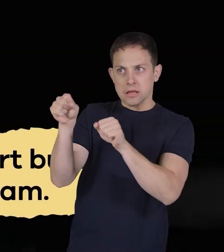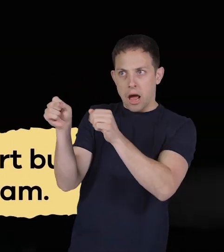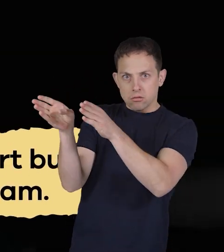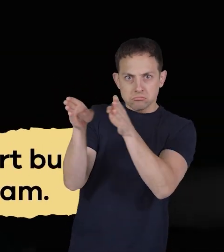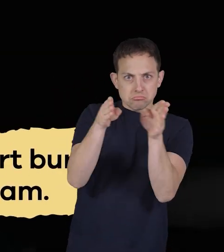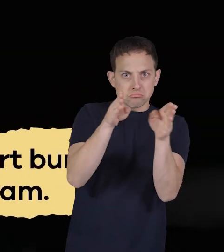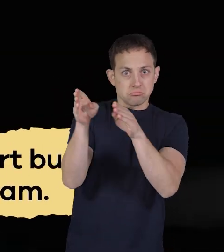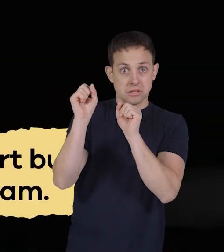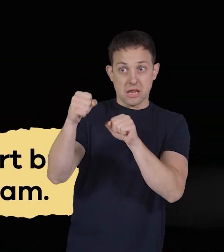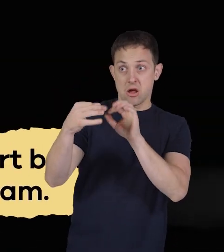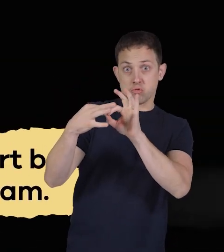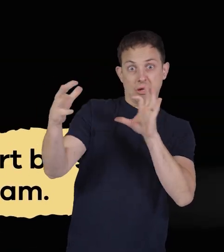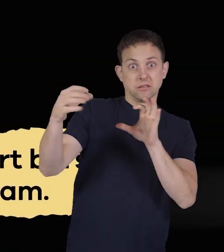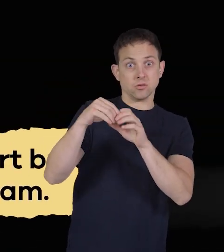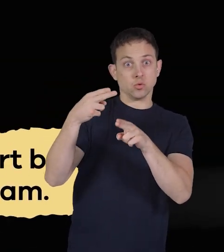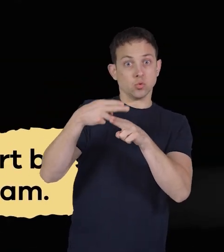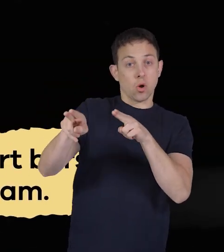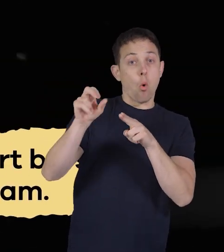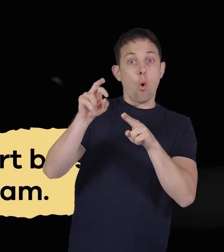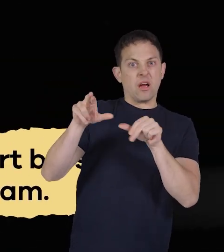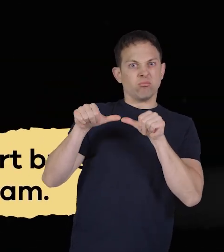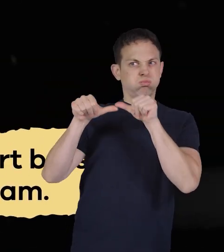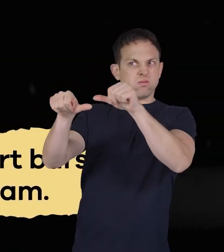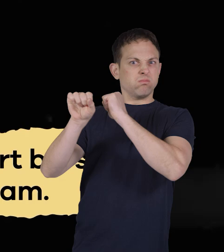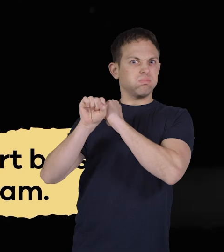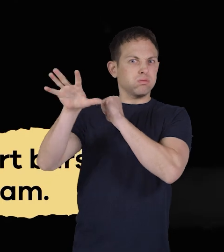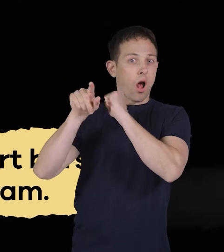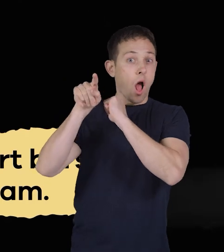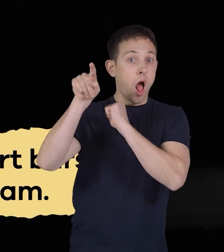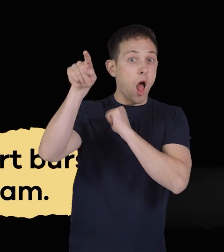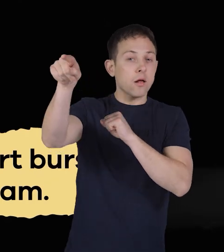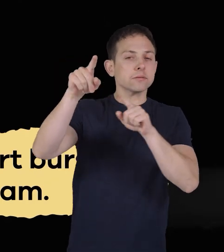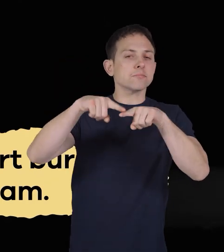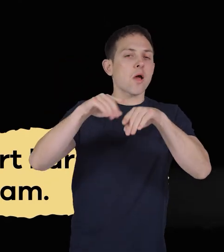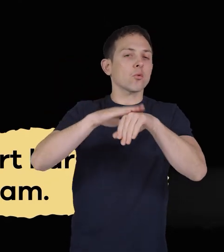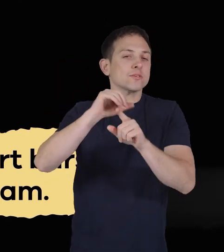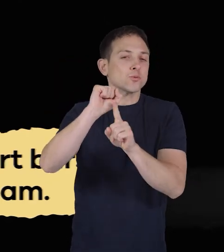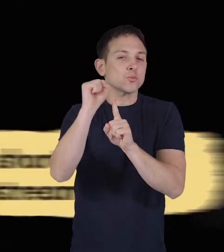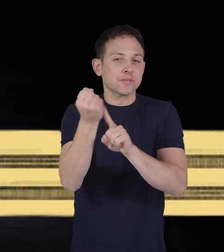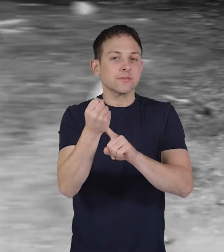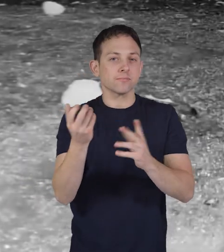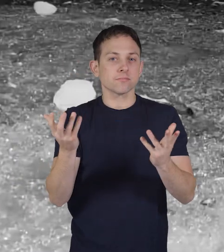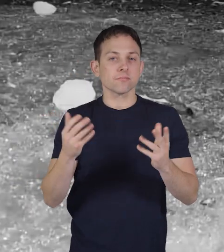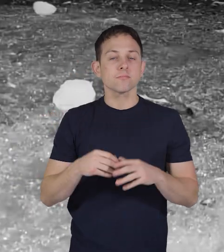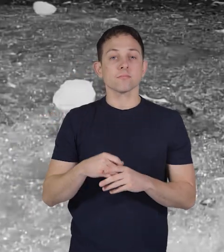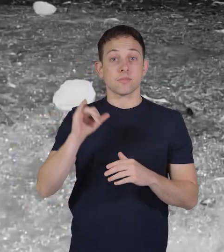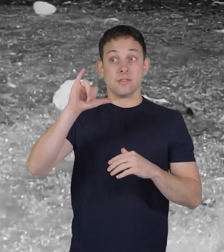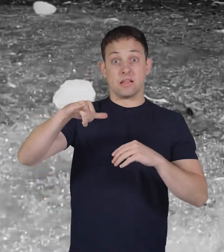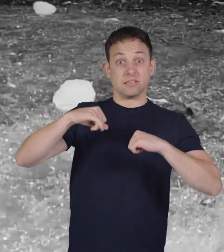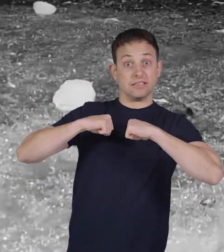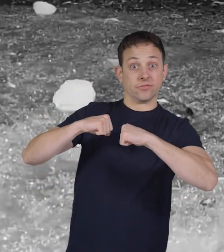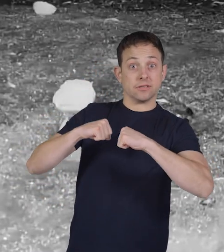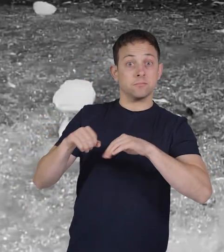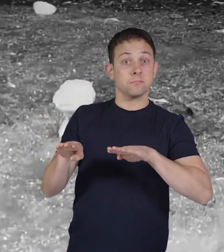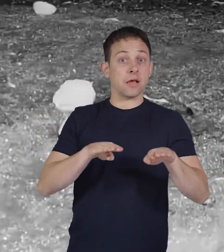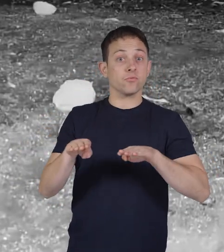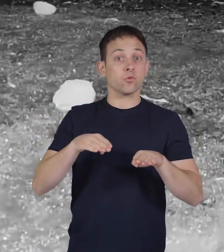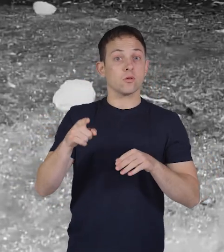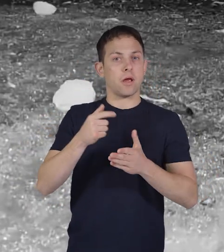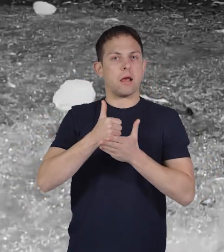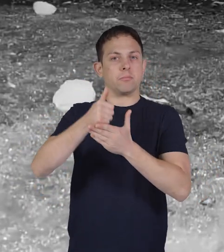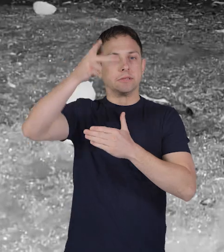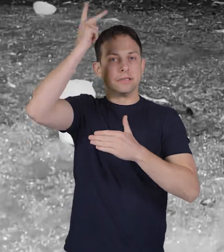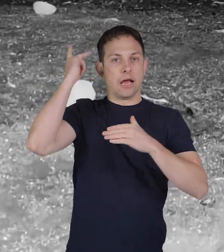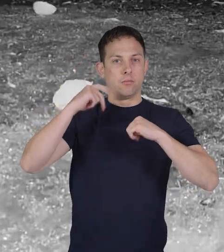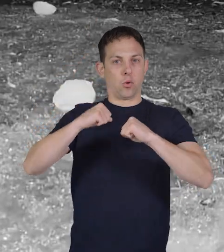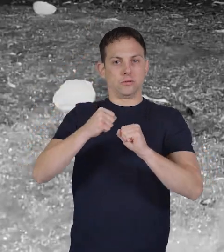release it in short bursts or as a continuous stream depending on the situation this defensive behavior helps